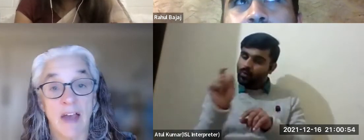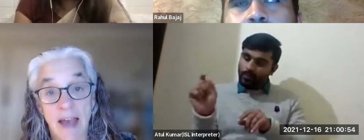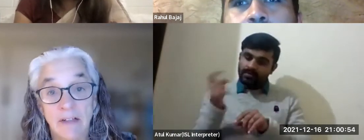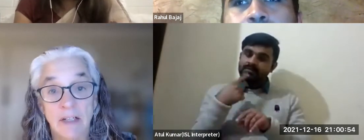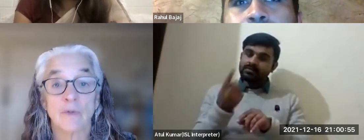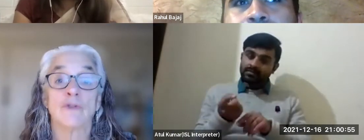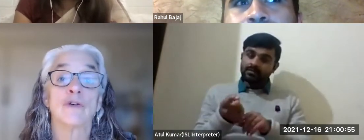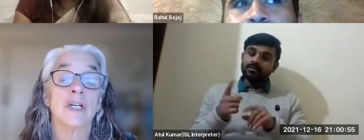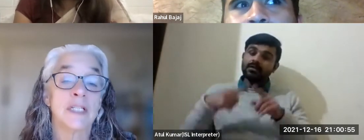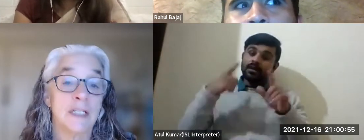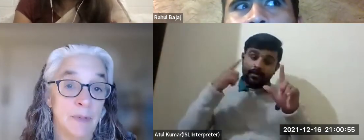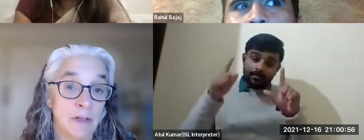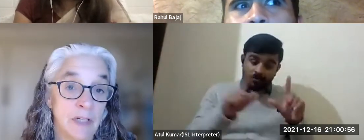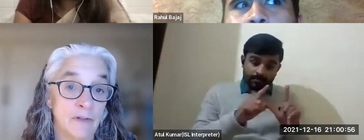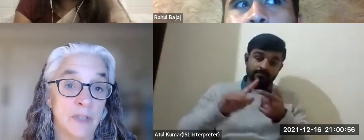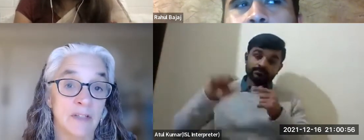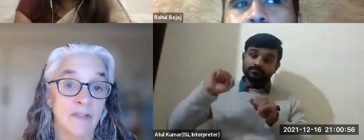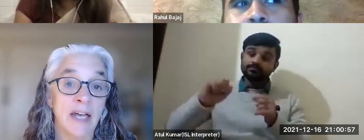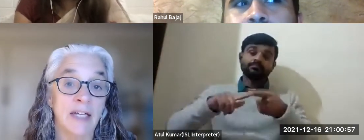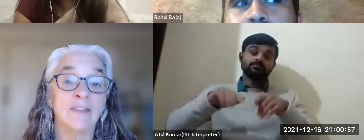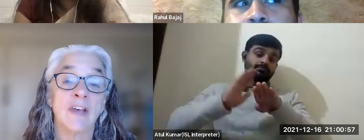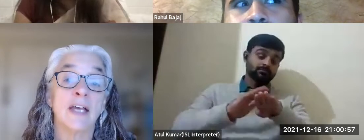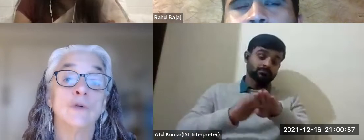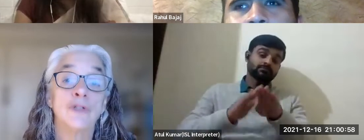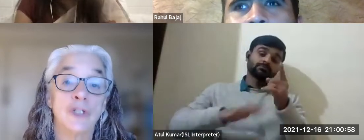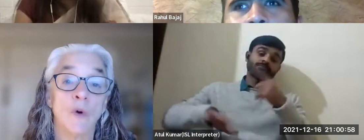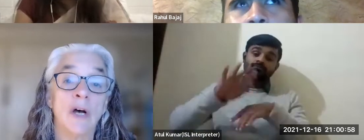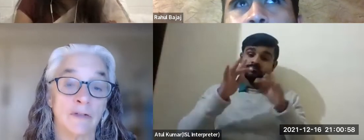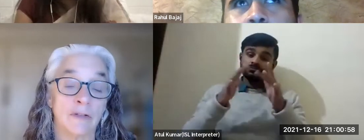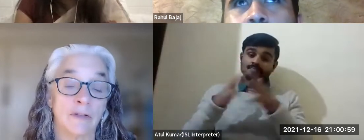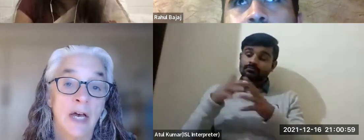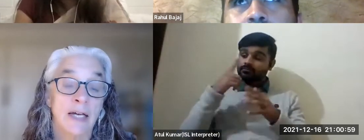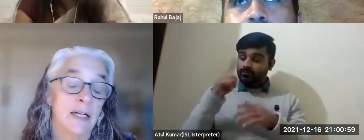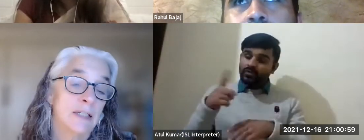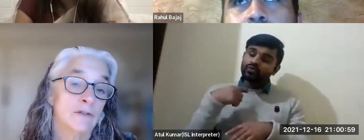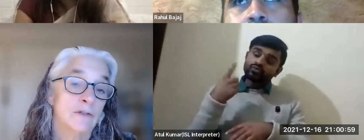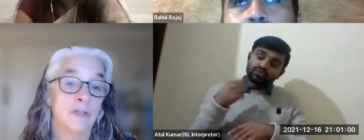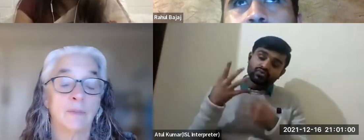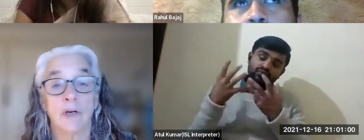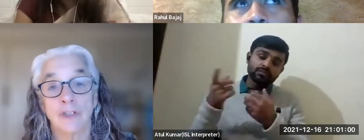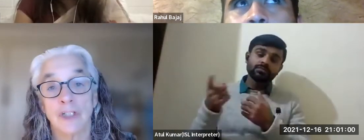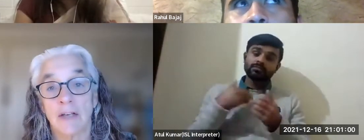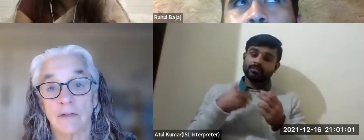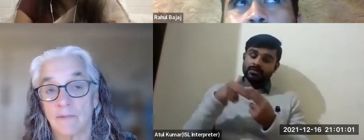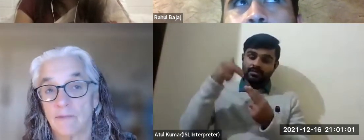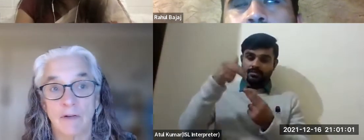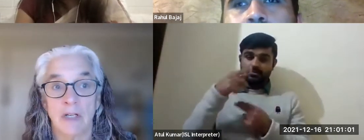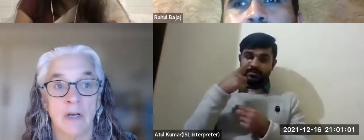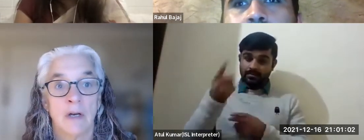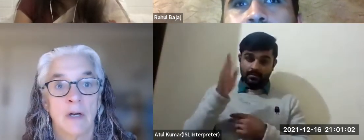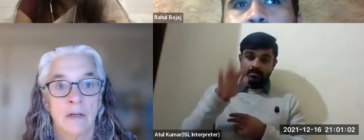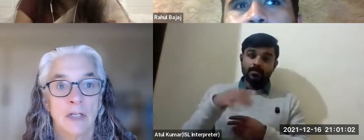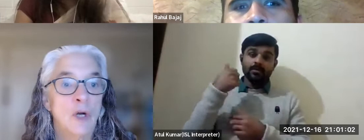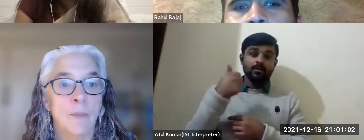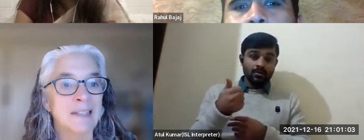terms of evidence was her experience with the site and saying who she was. And I tell her story in the book. She has a